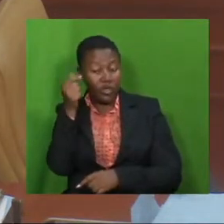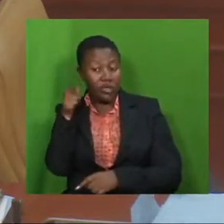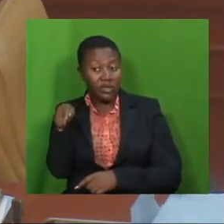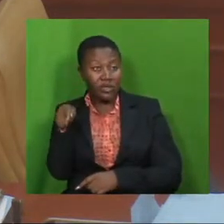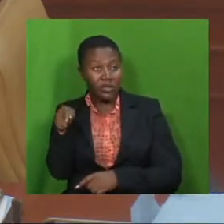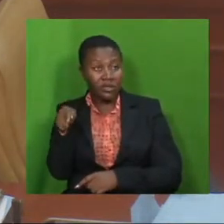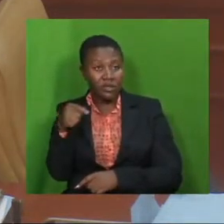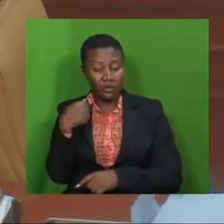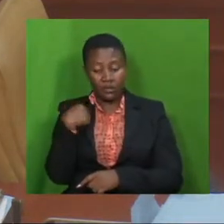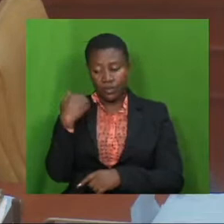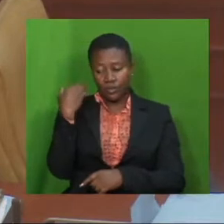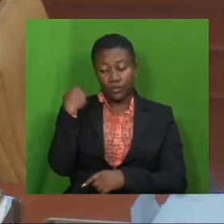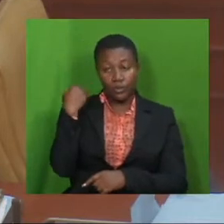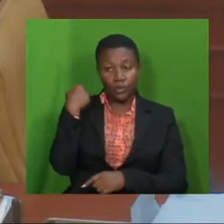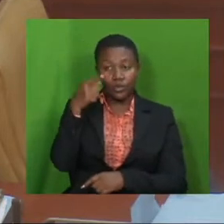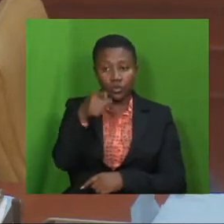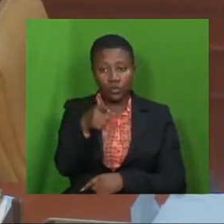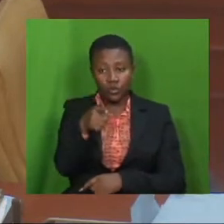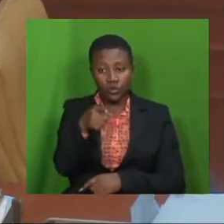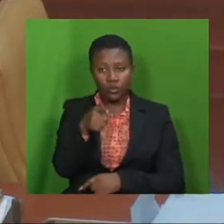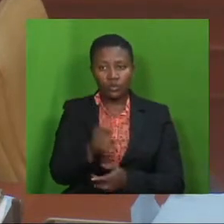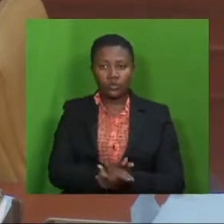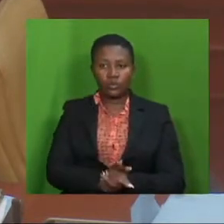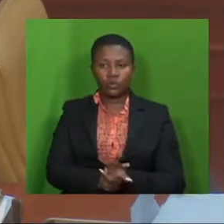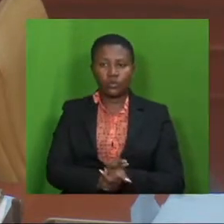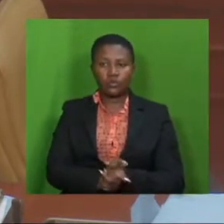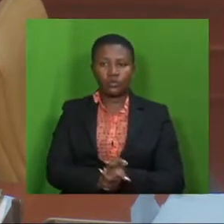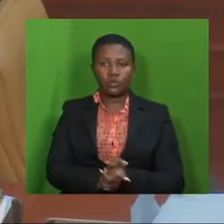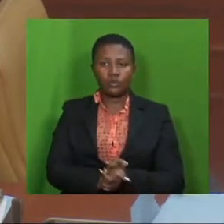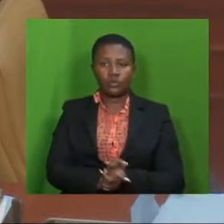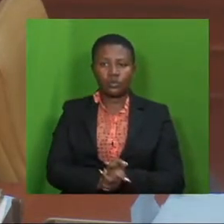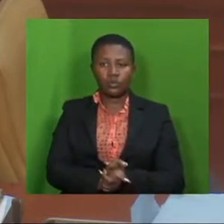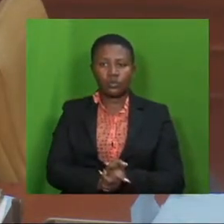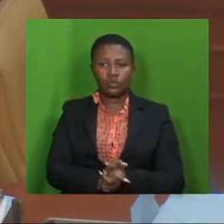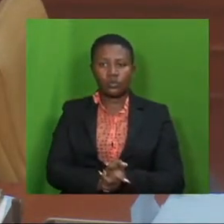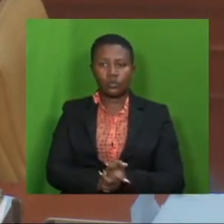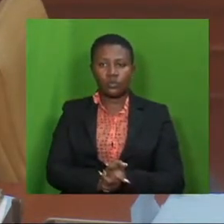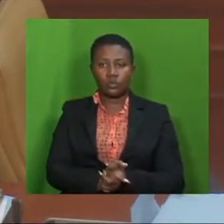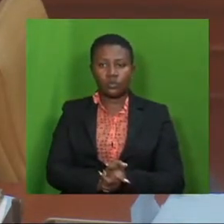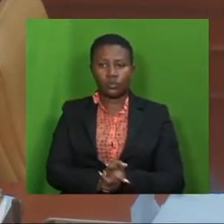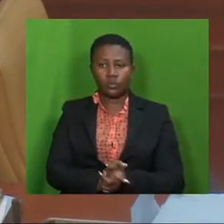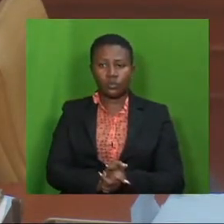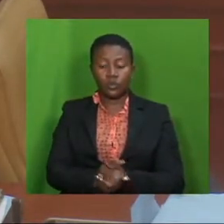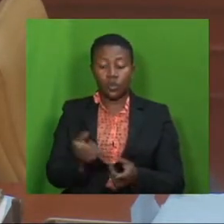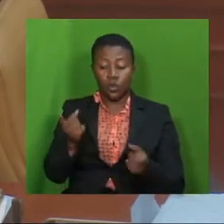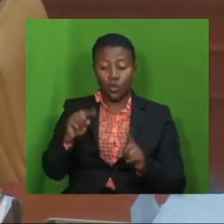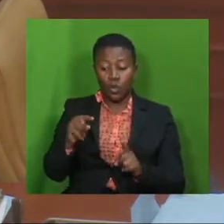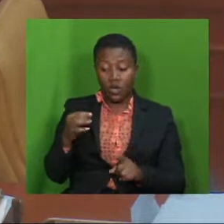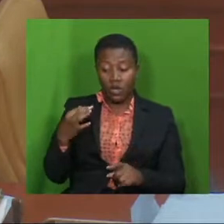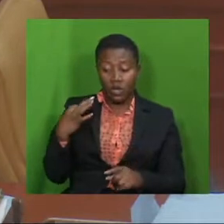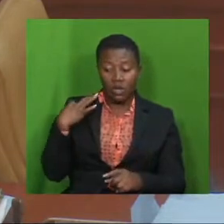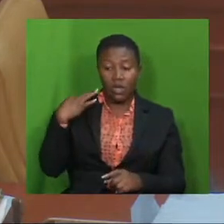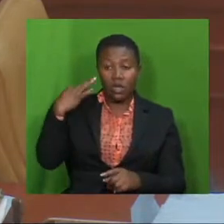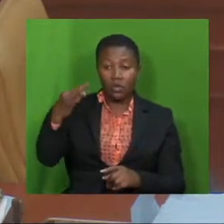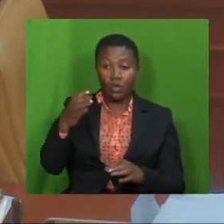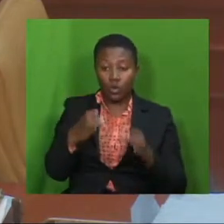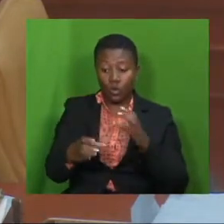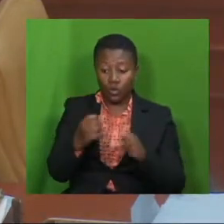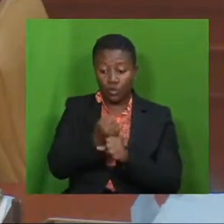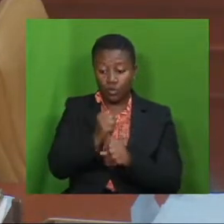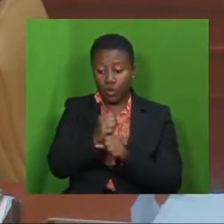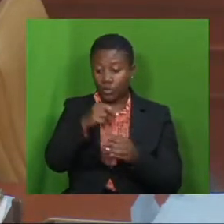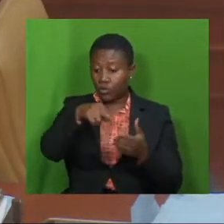your attention to this, is that when that appeals court made that ruling, it concluded with this.